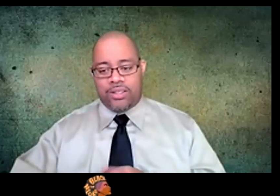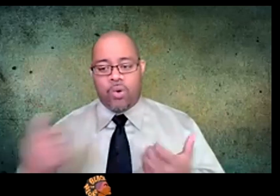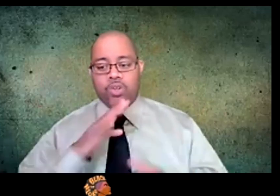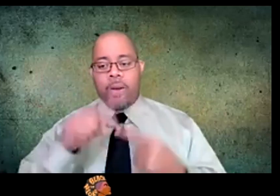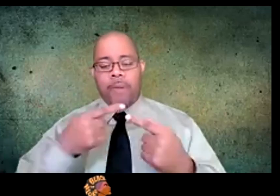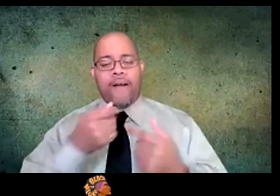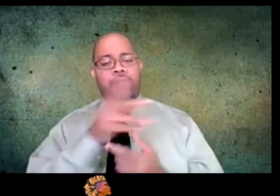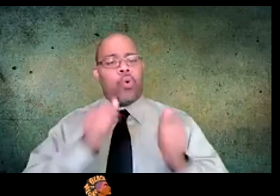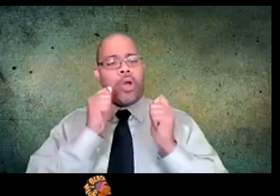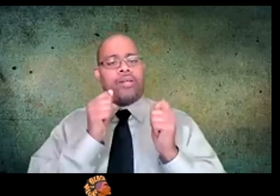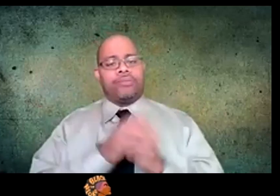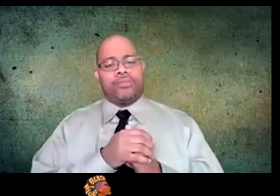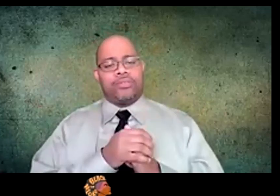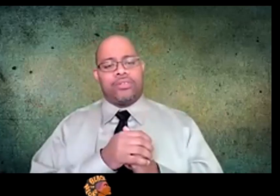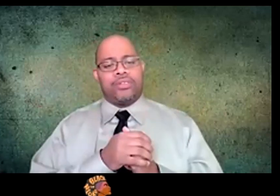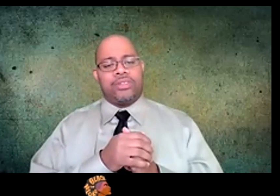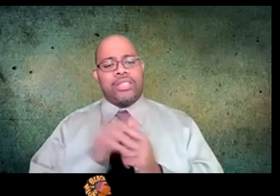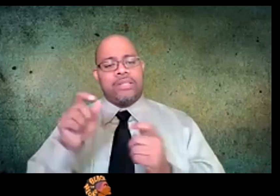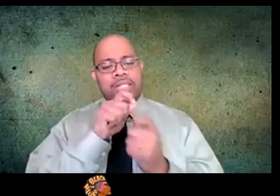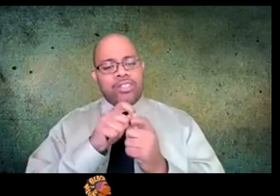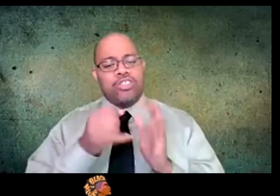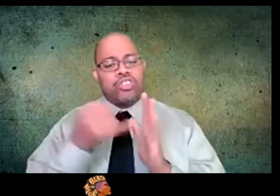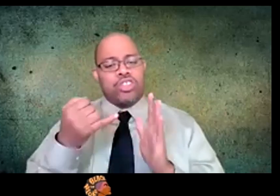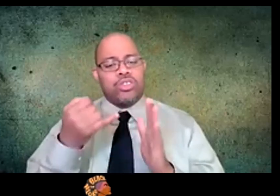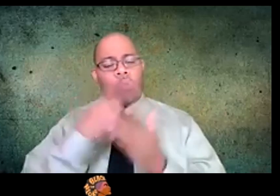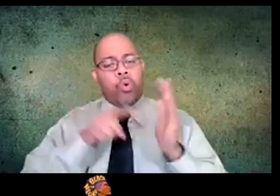quick wins, quite specifically, and just what you've